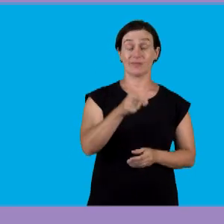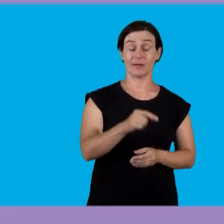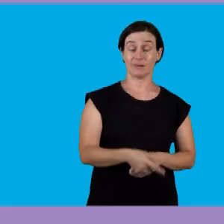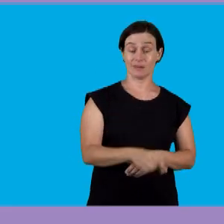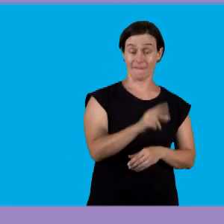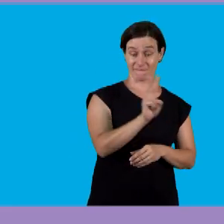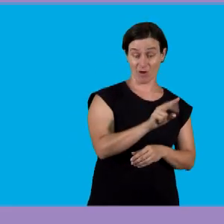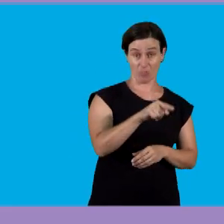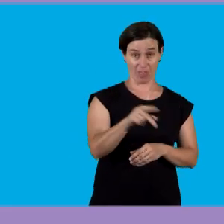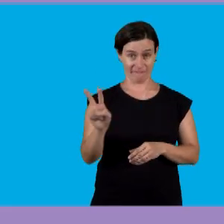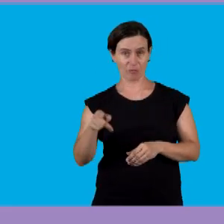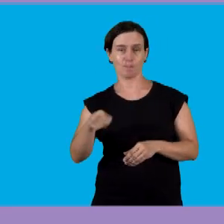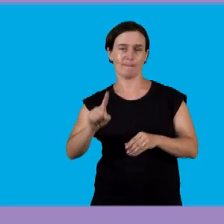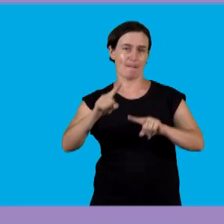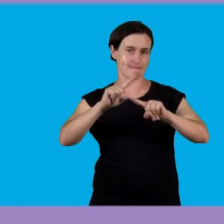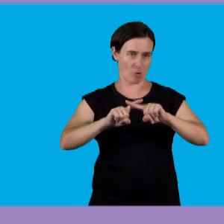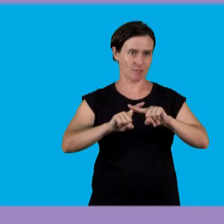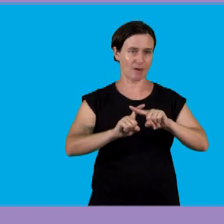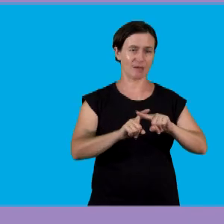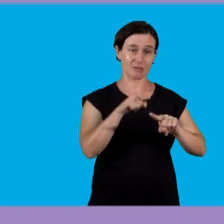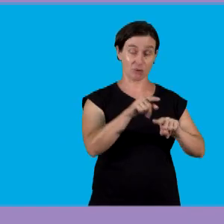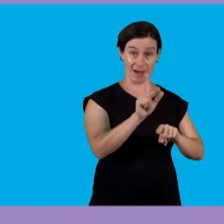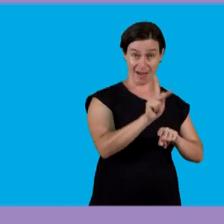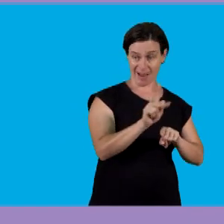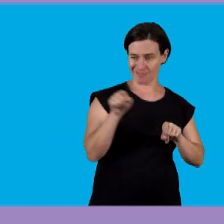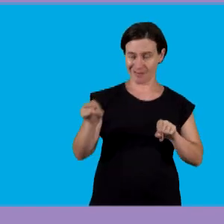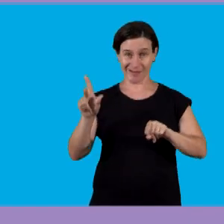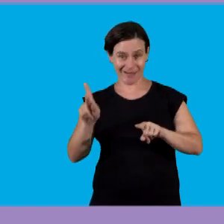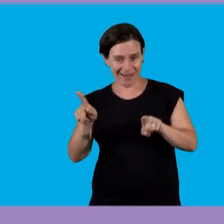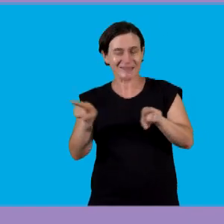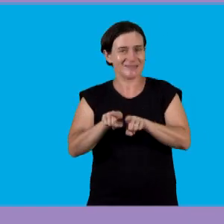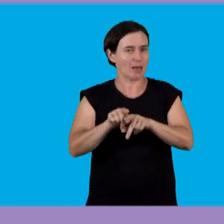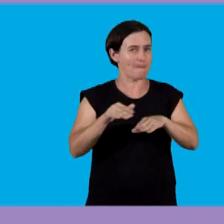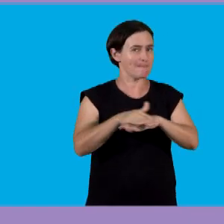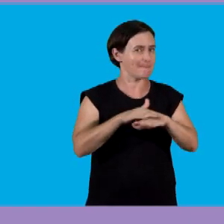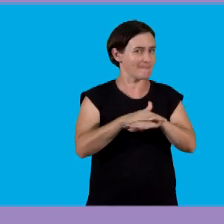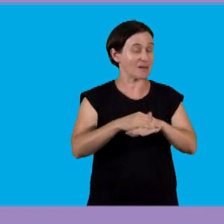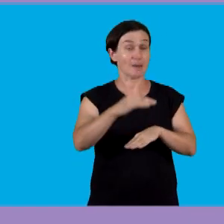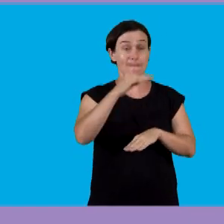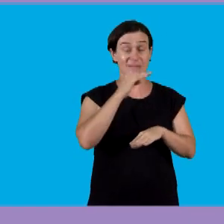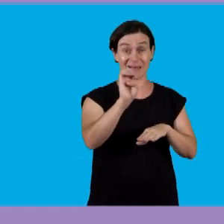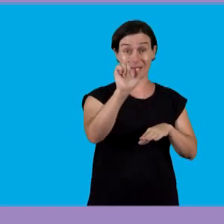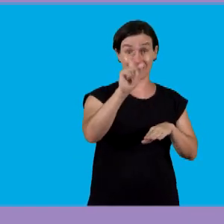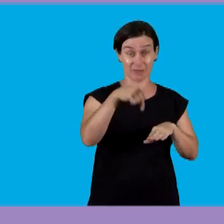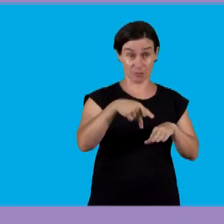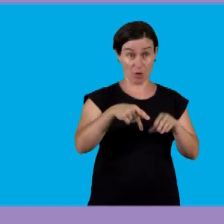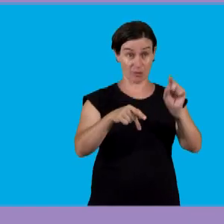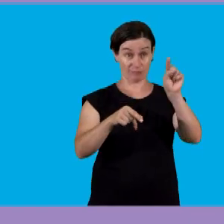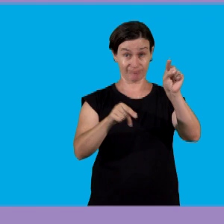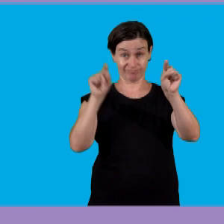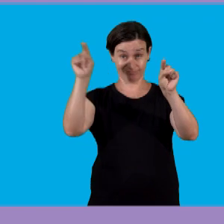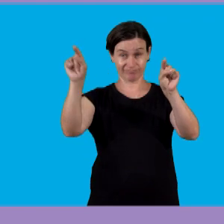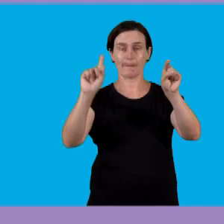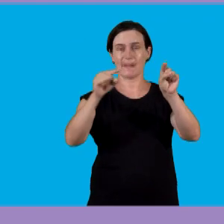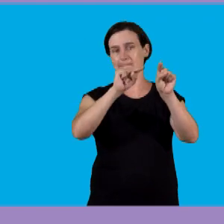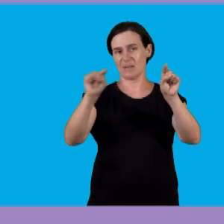those variables together. So because they have the same base, we are going to add the exponents. So